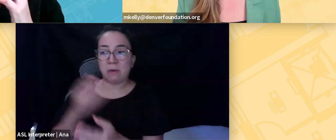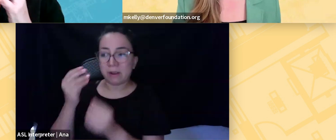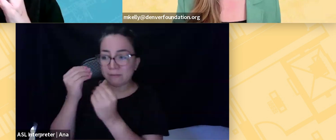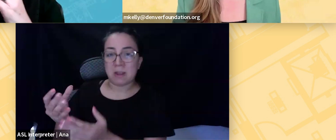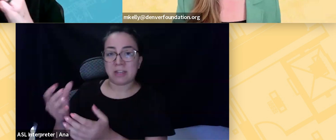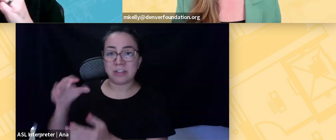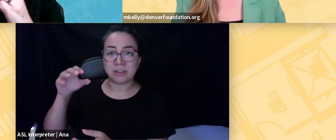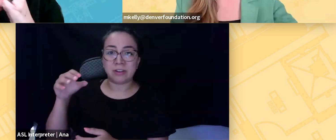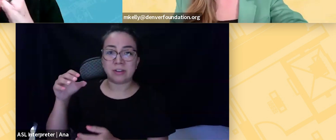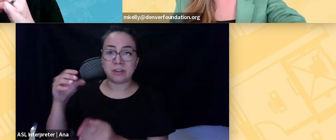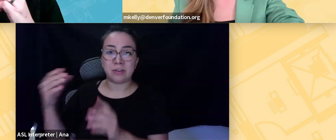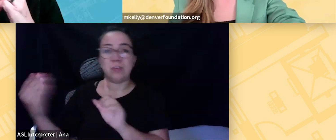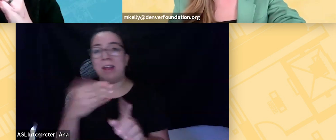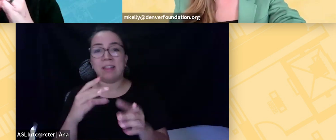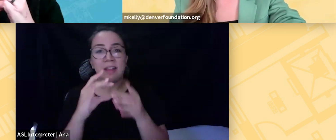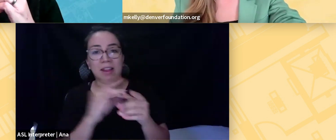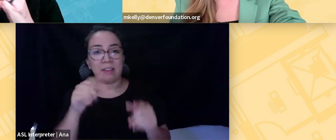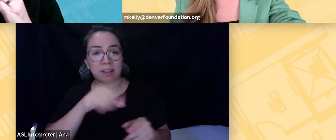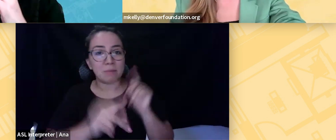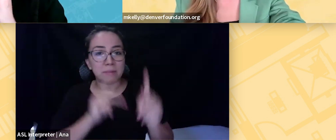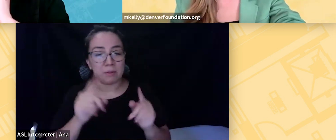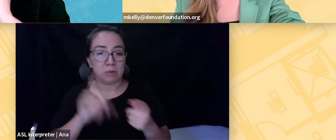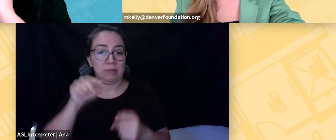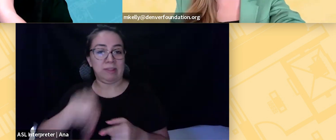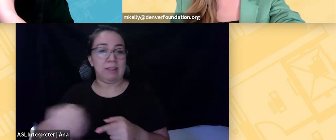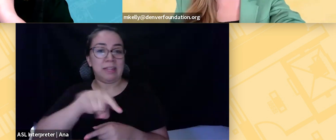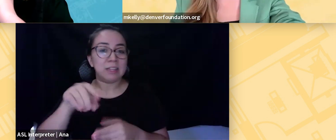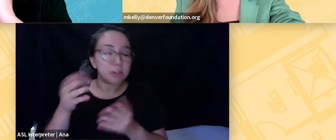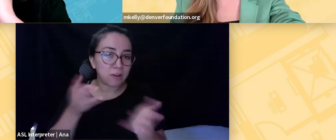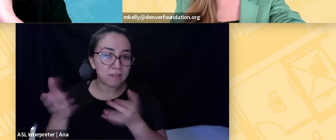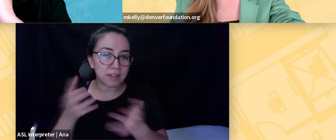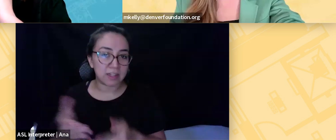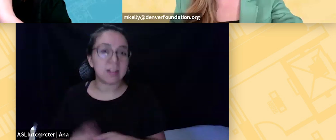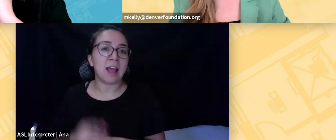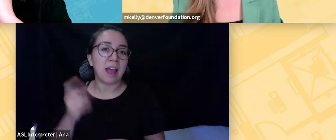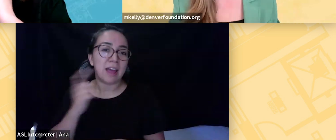information directly connected these people to these services. I think